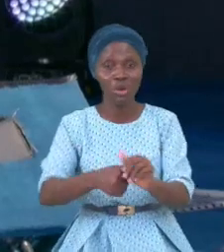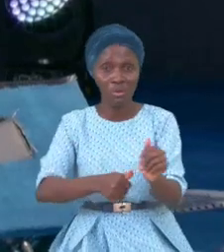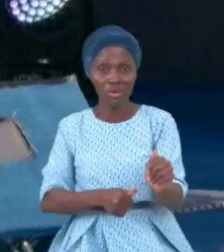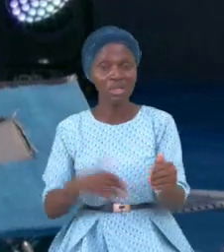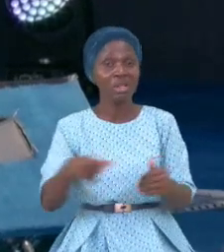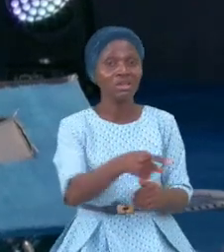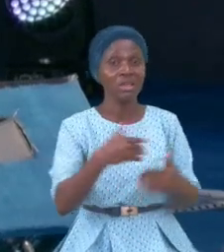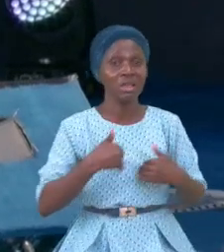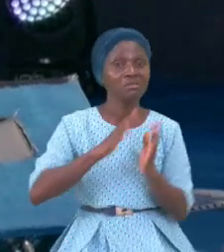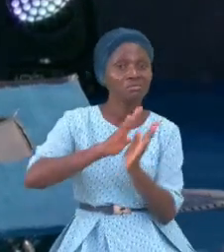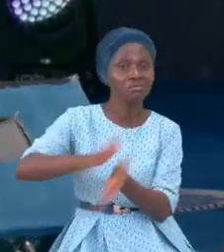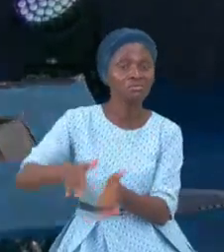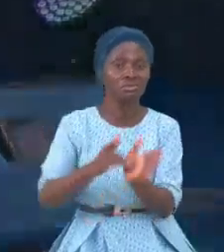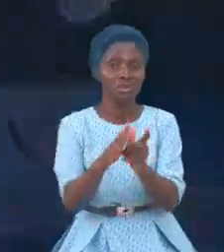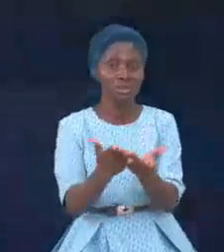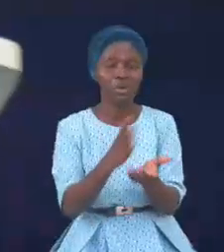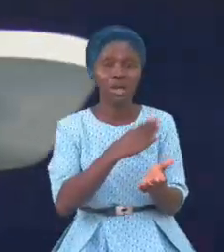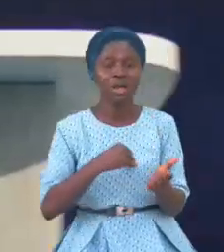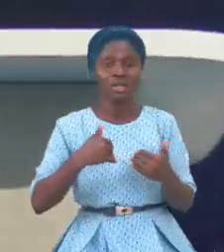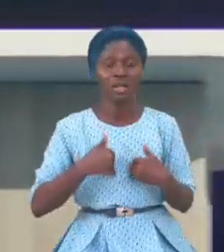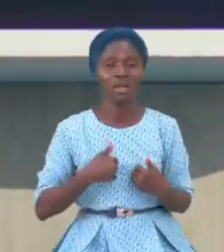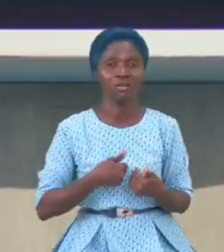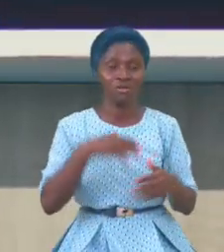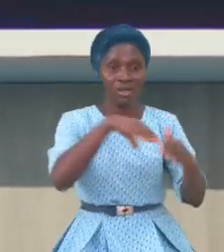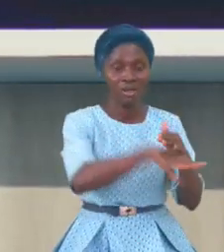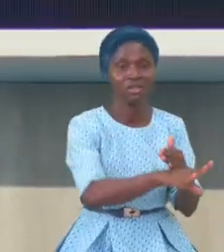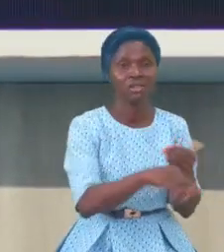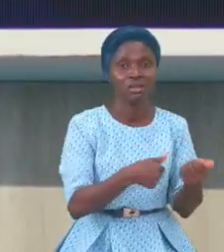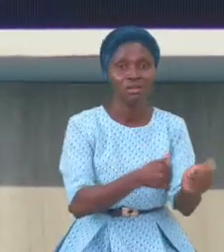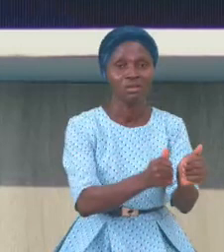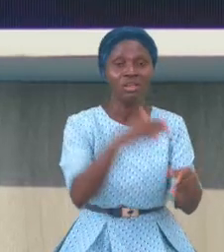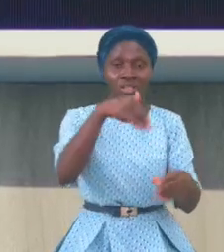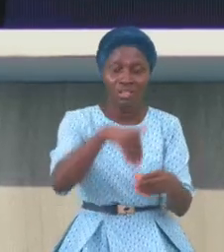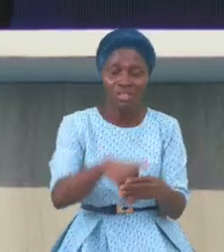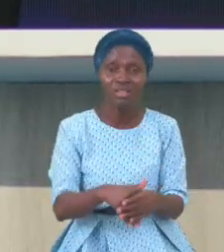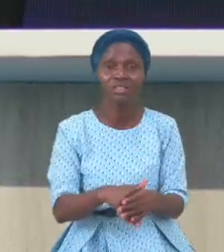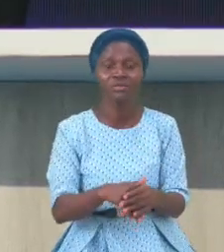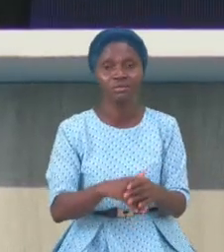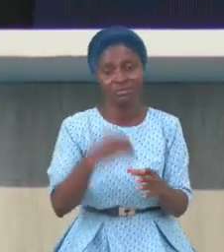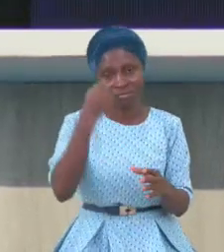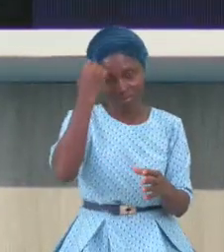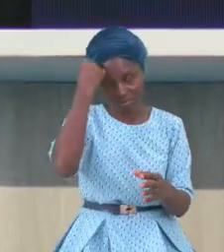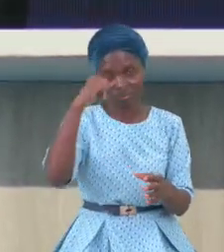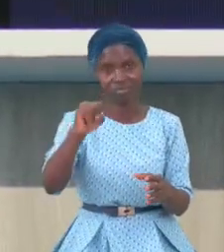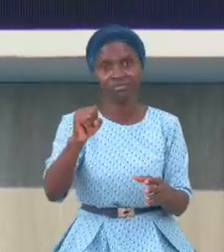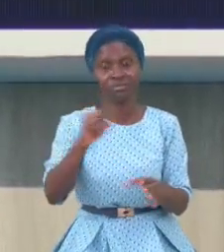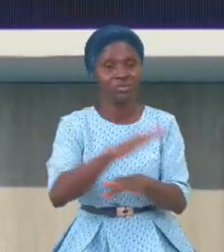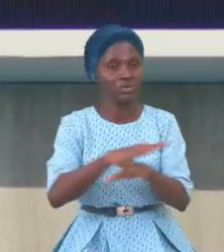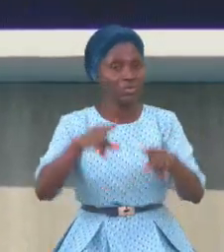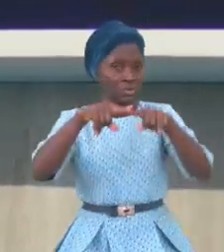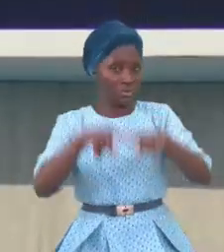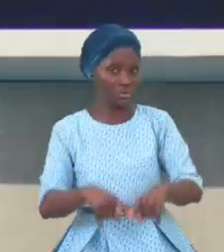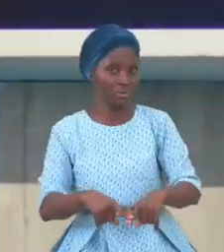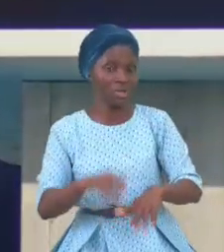into apostasy. They do not depend on Christ and Christ alone for salvation. They do not